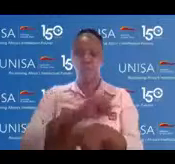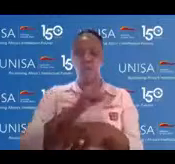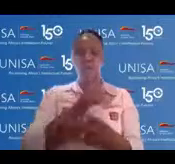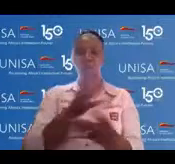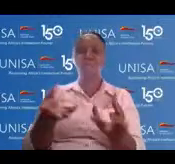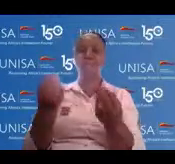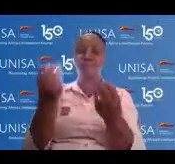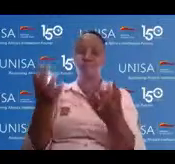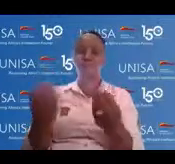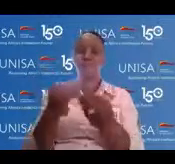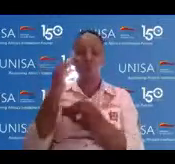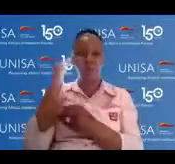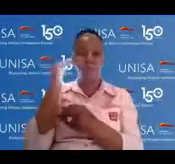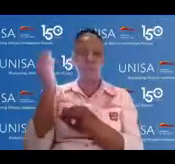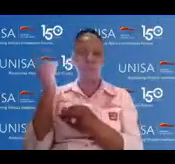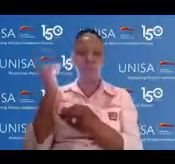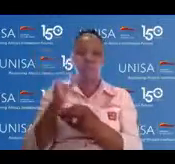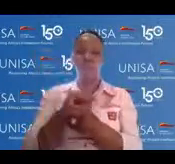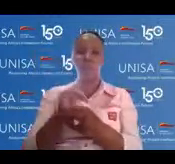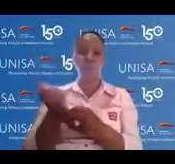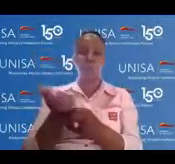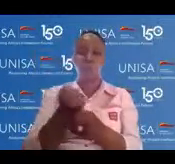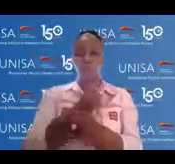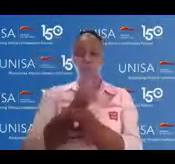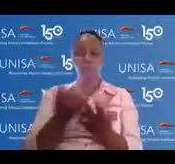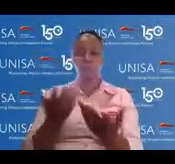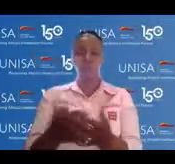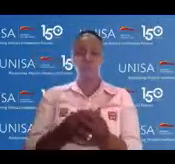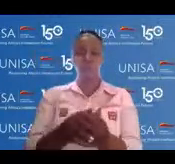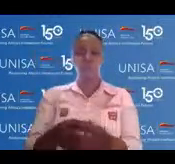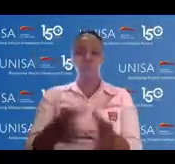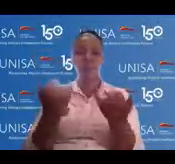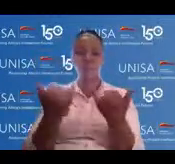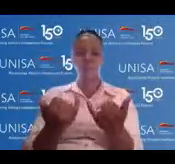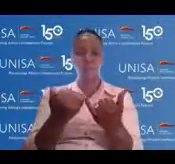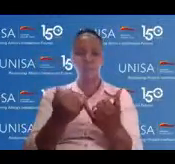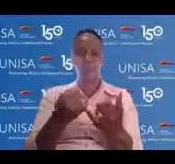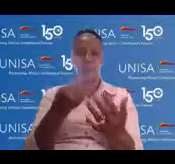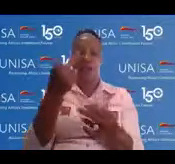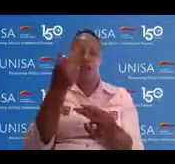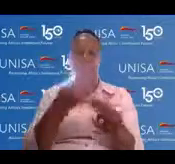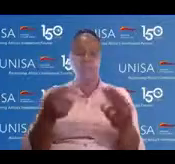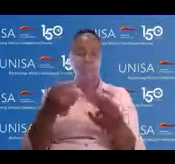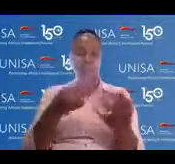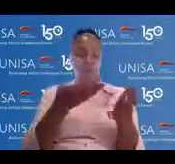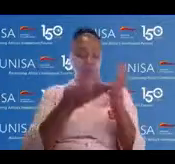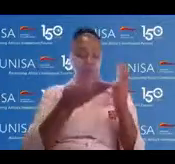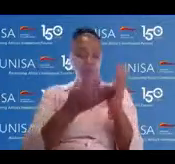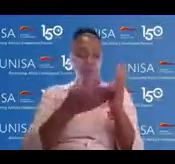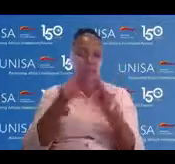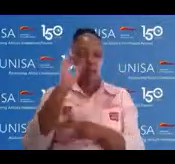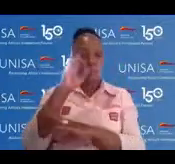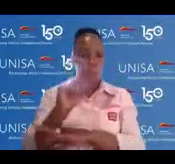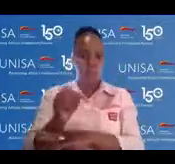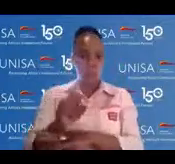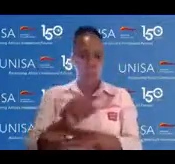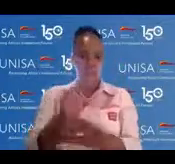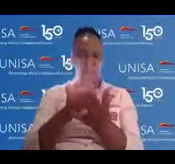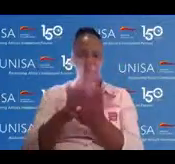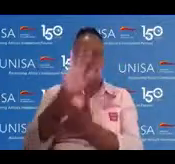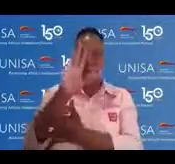experience down. Now we've got this diagram as well. So remember, 15 minutes before your exams, you